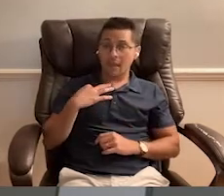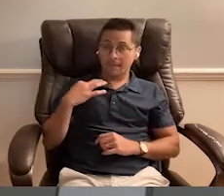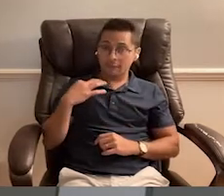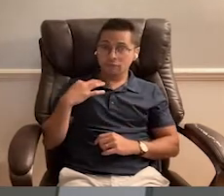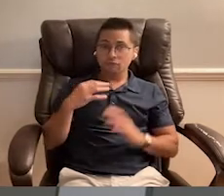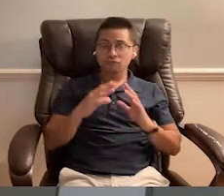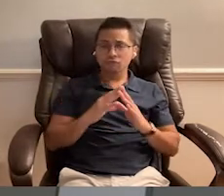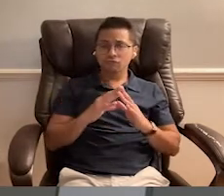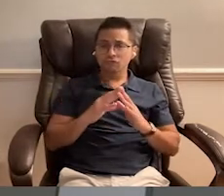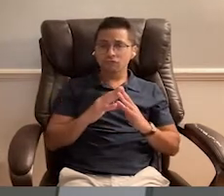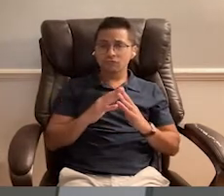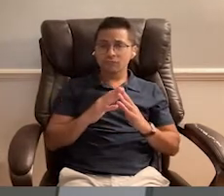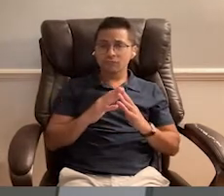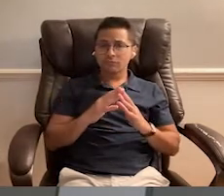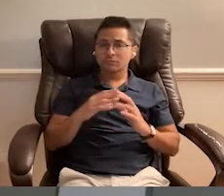And